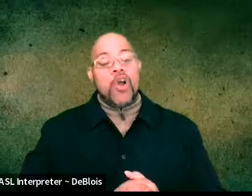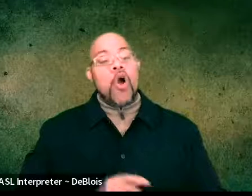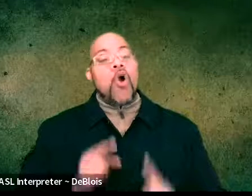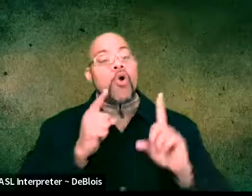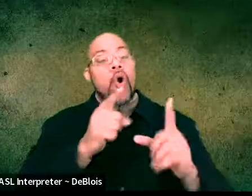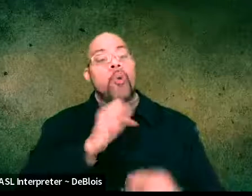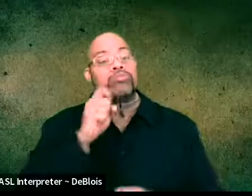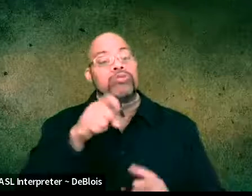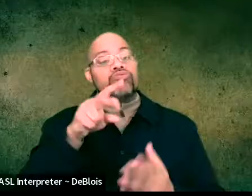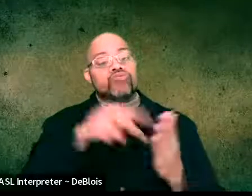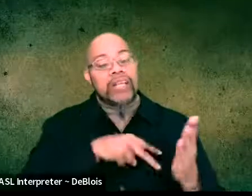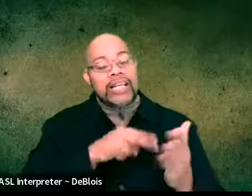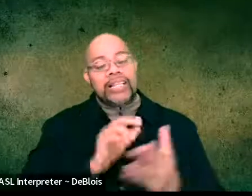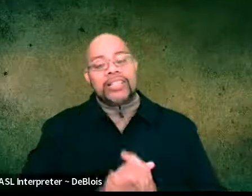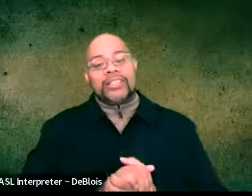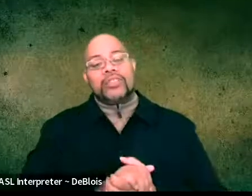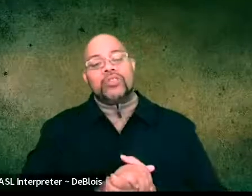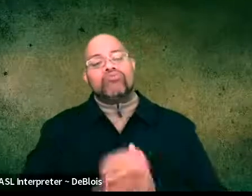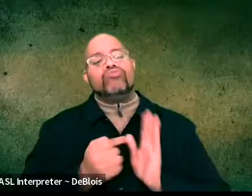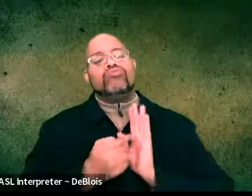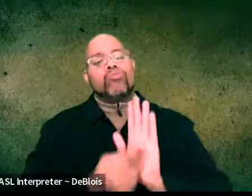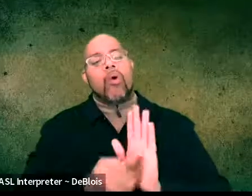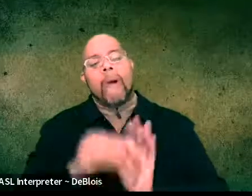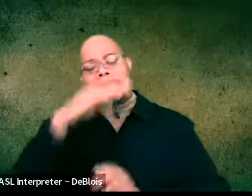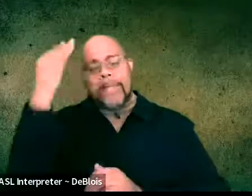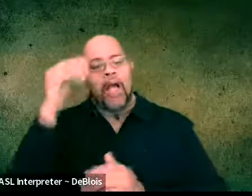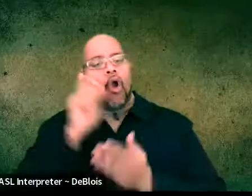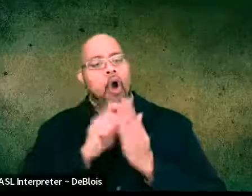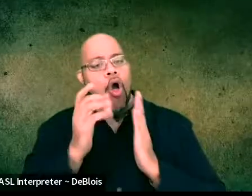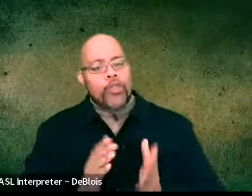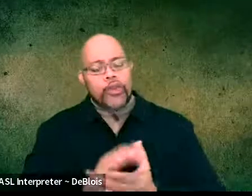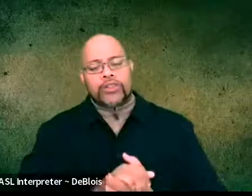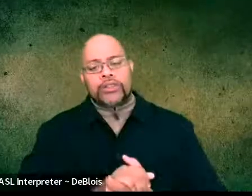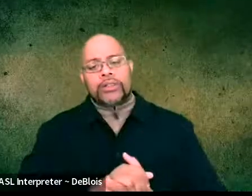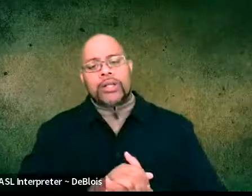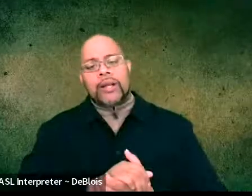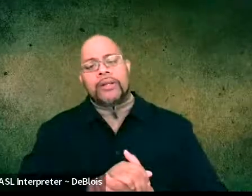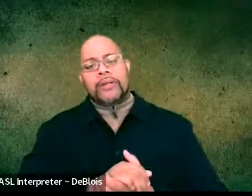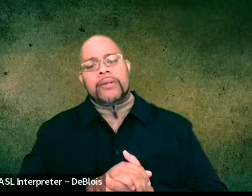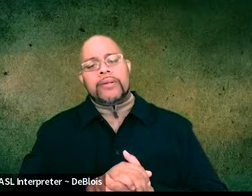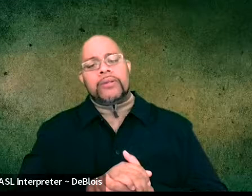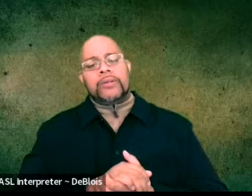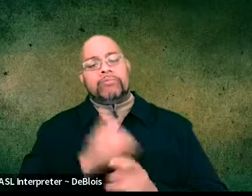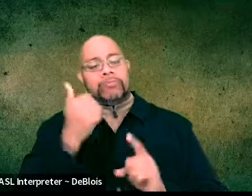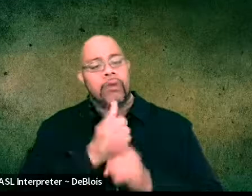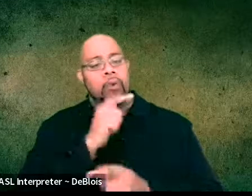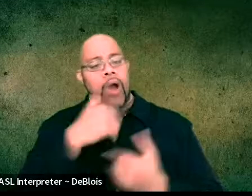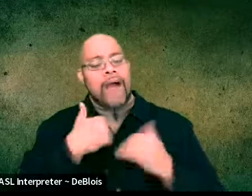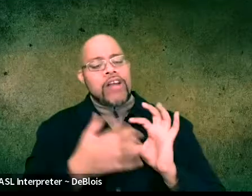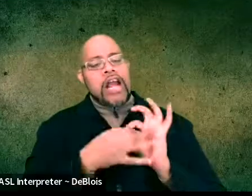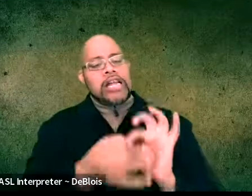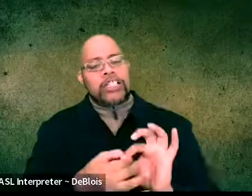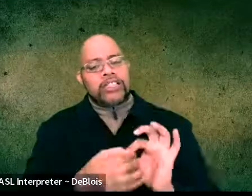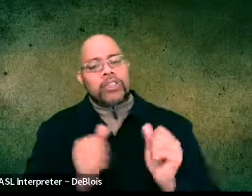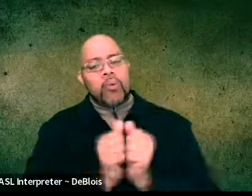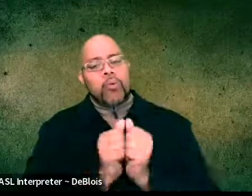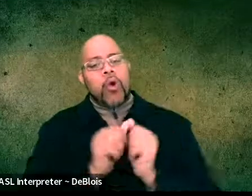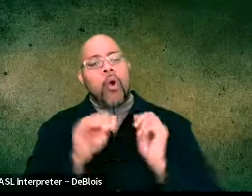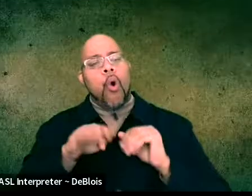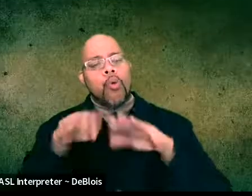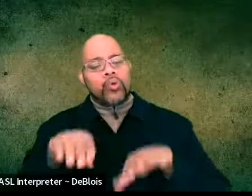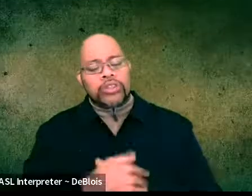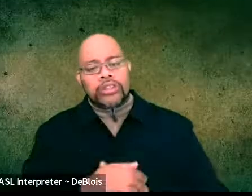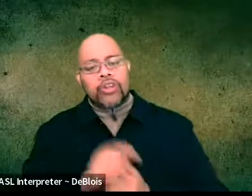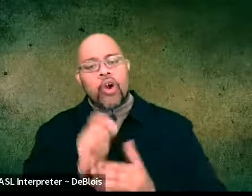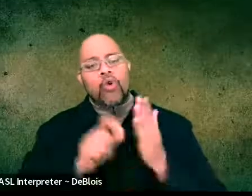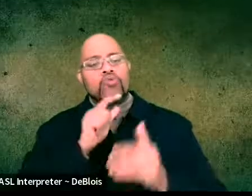was to read, of course, to highlight Black authors who have a connection with the ocean, authors